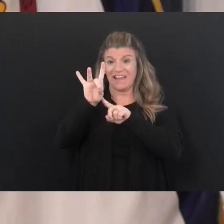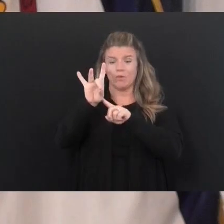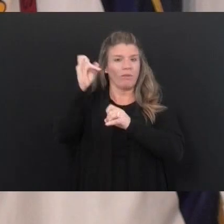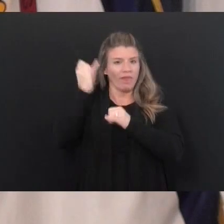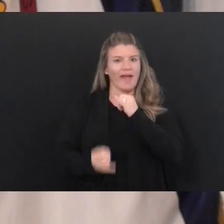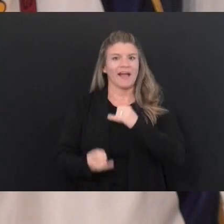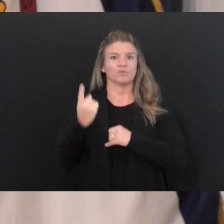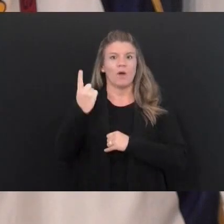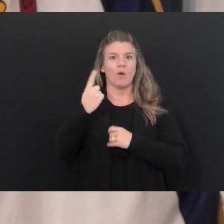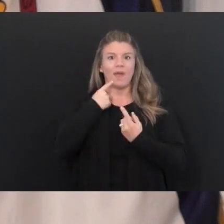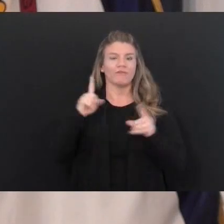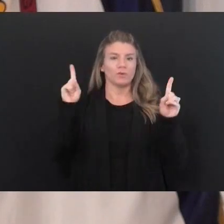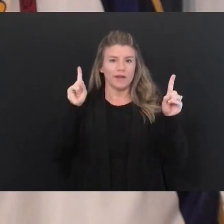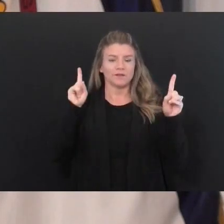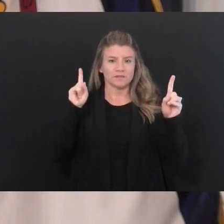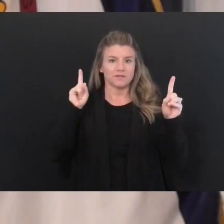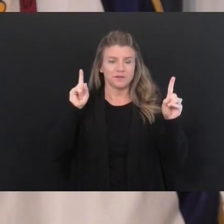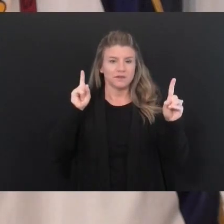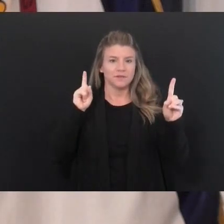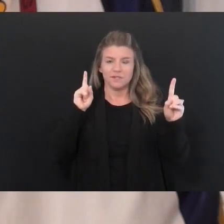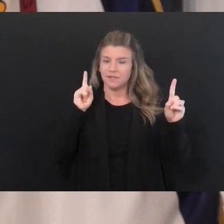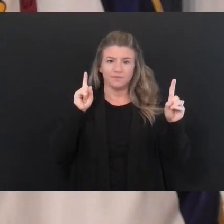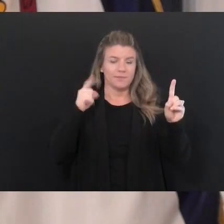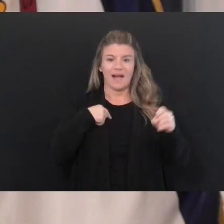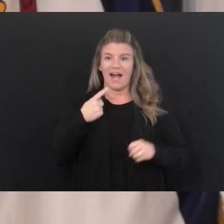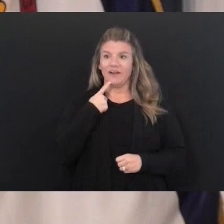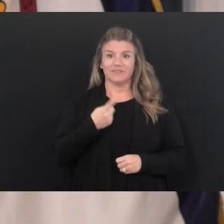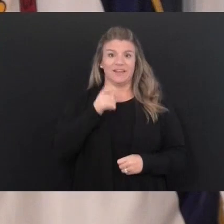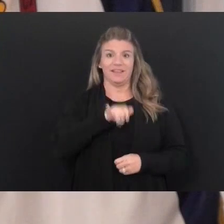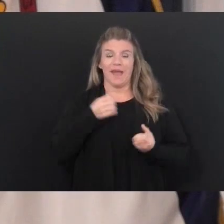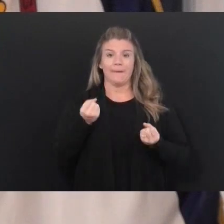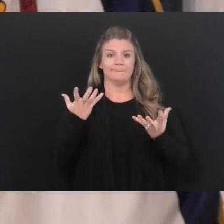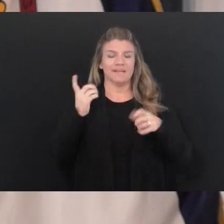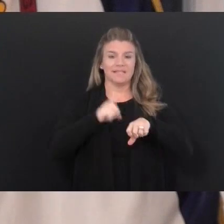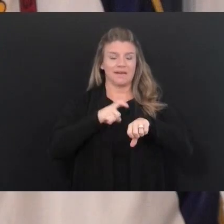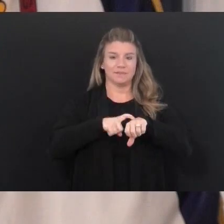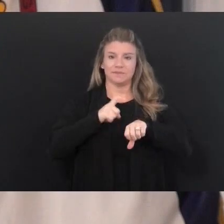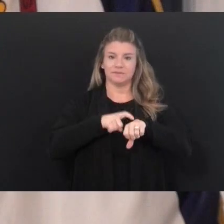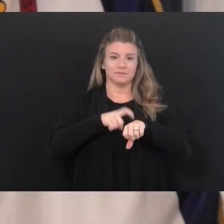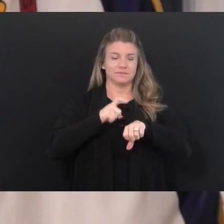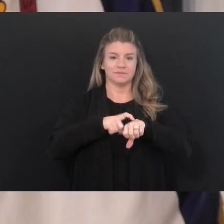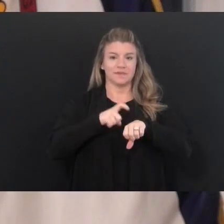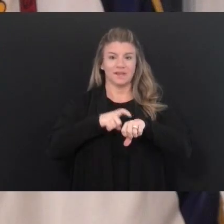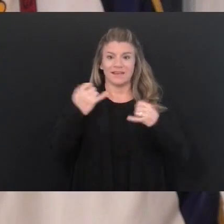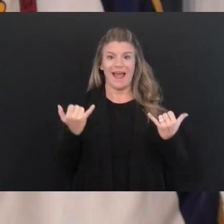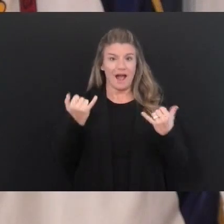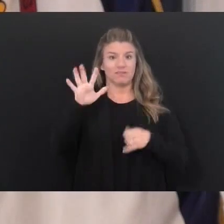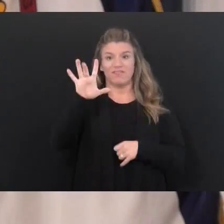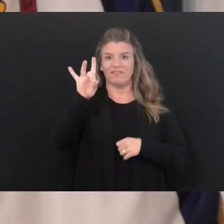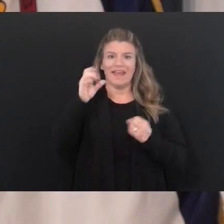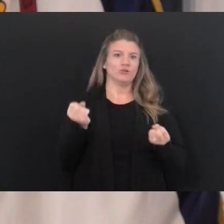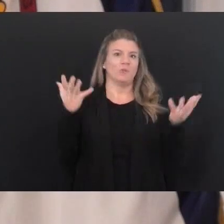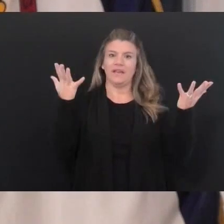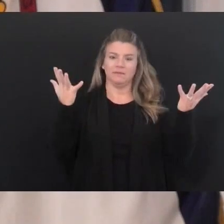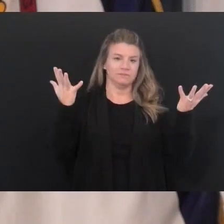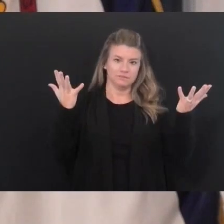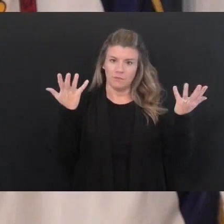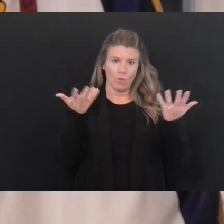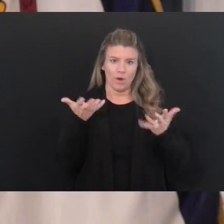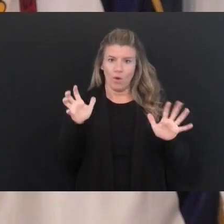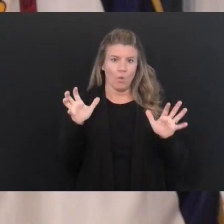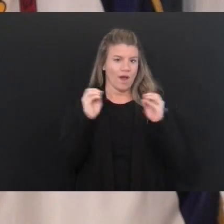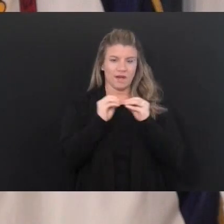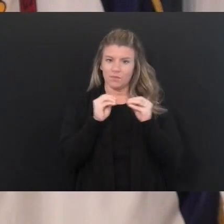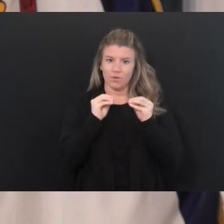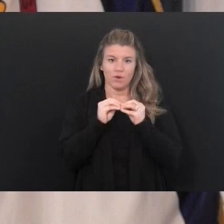our last death. I've said so many times, it's 58 too many now. You